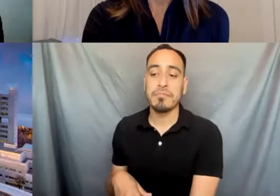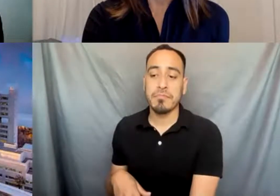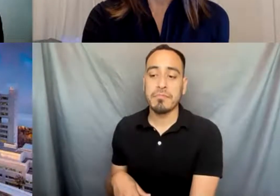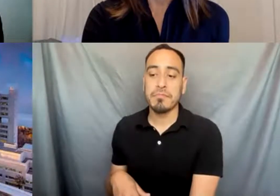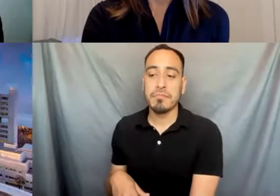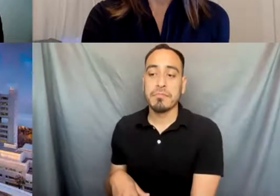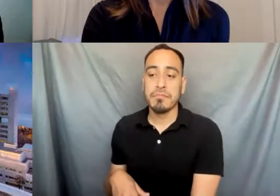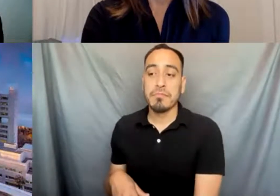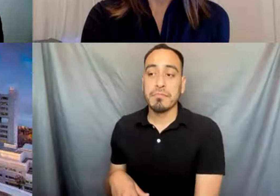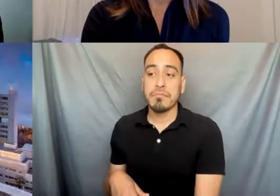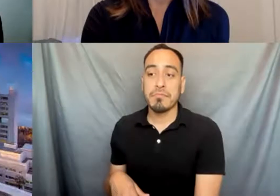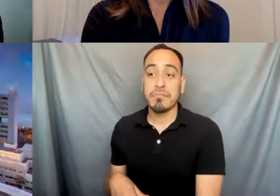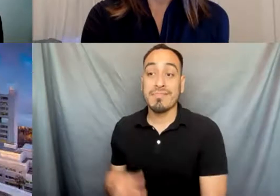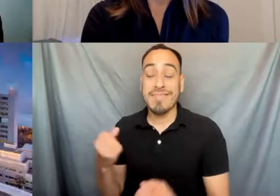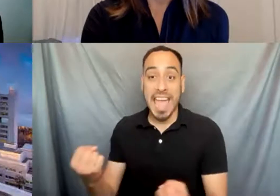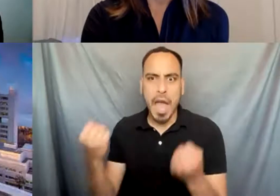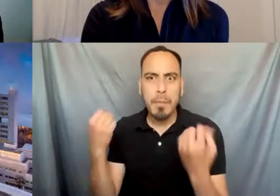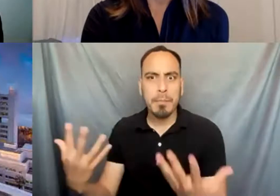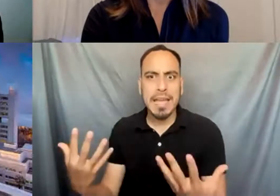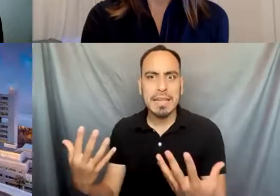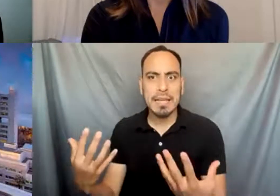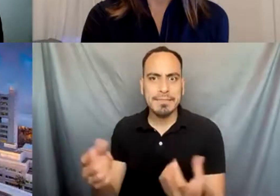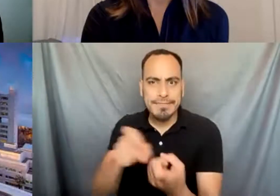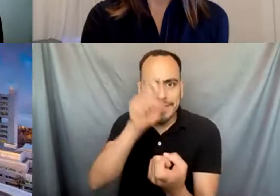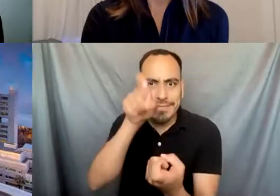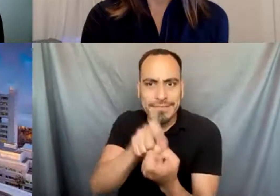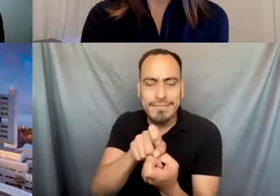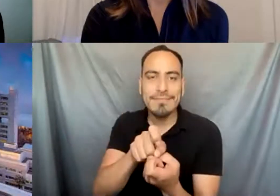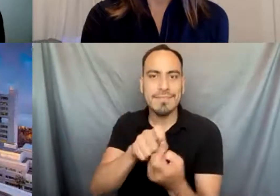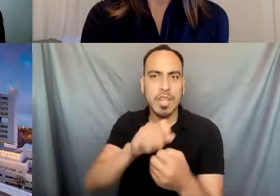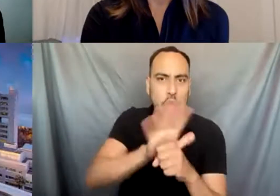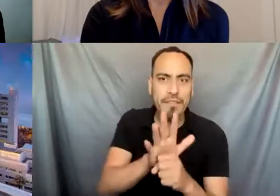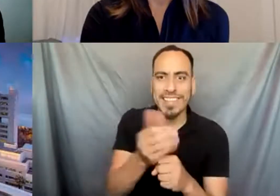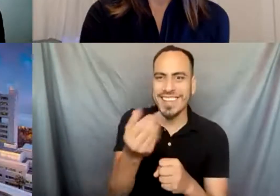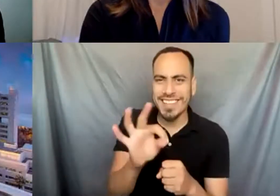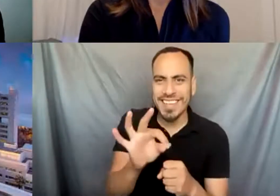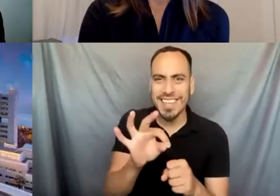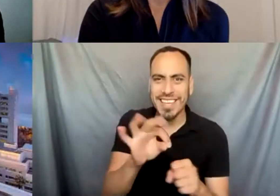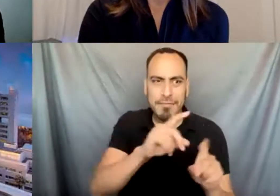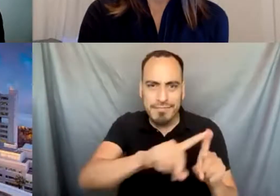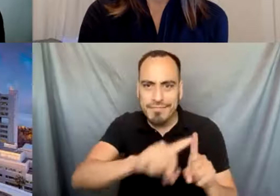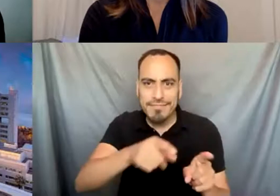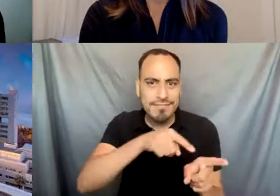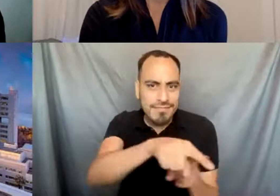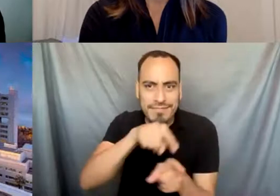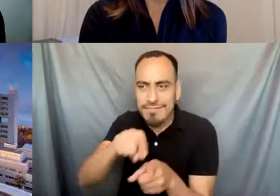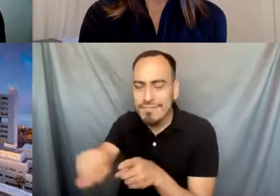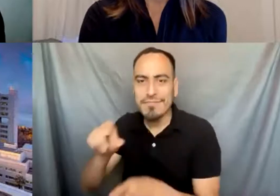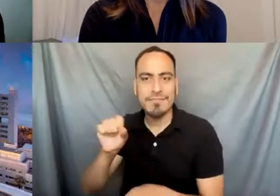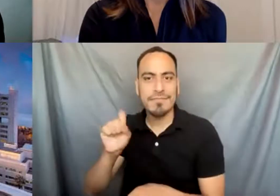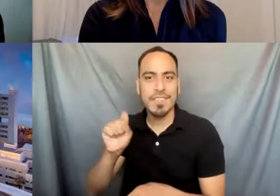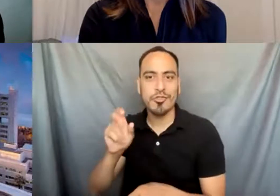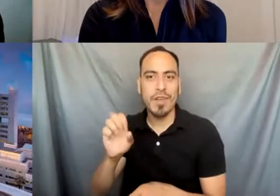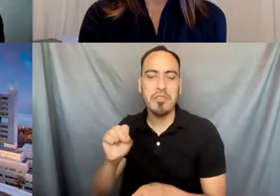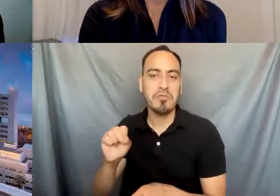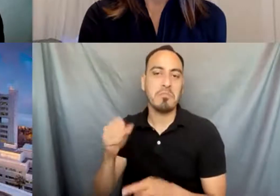COVID-19 strains are being looked at to determine whether they have variants or not. But all the